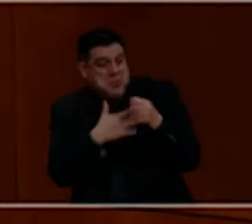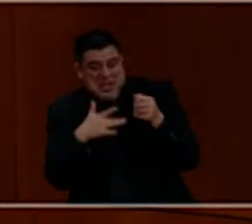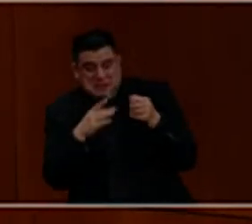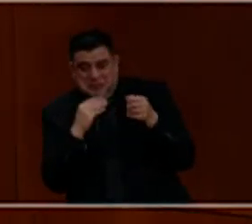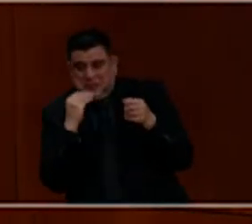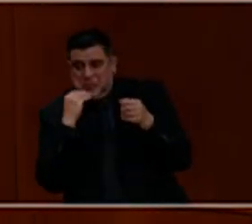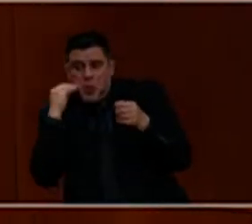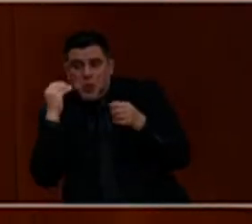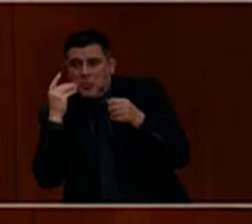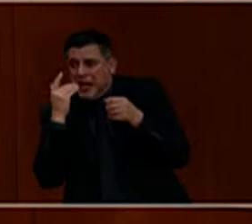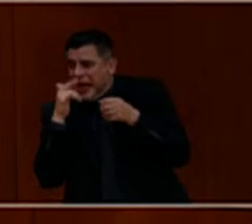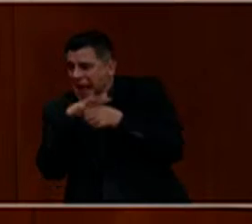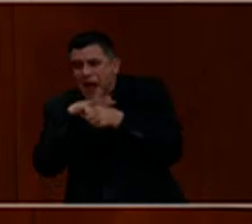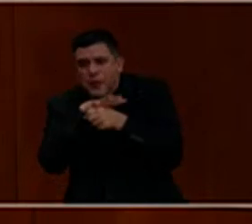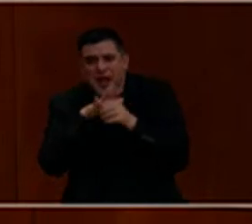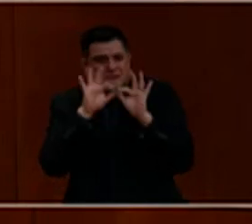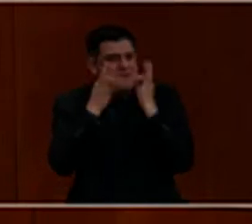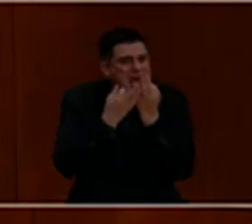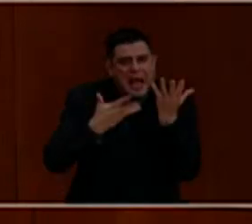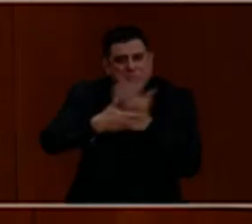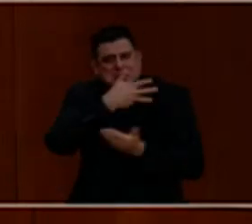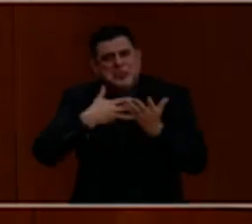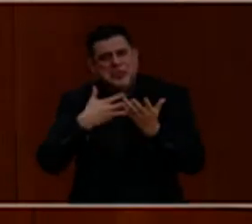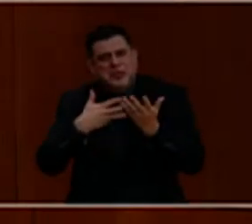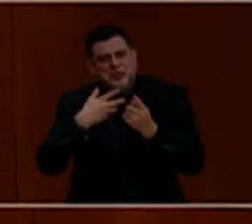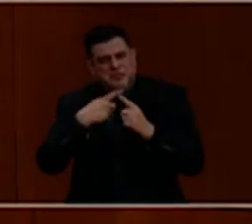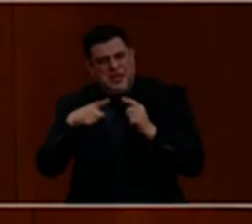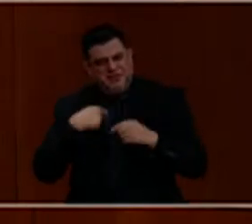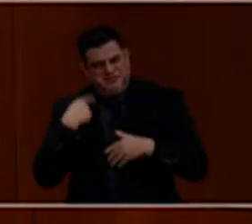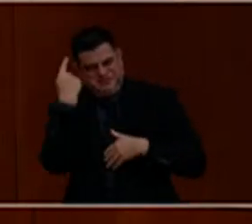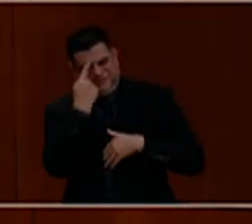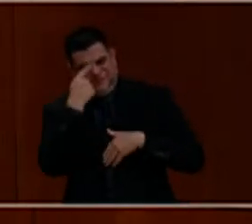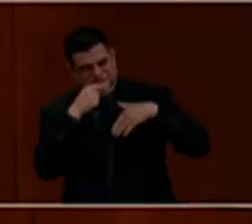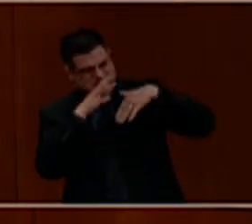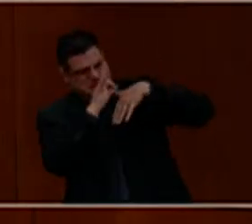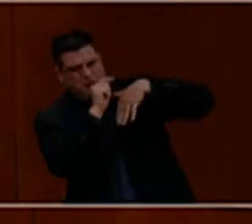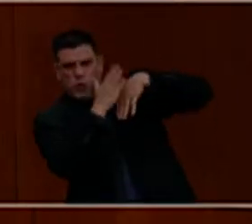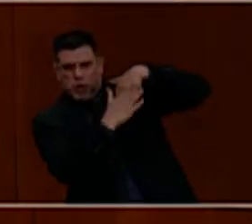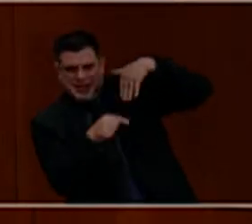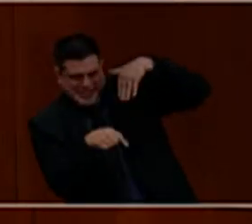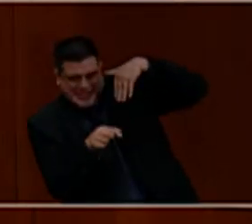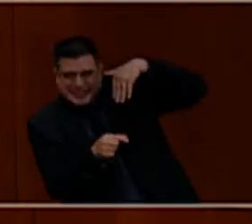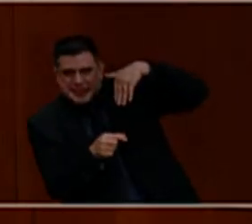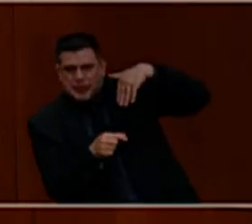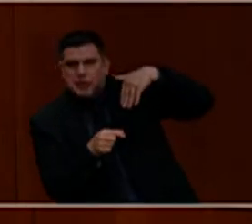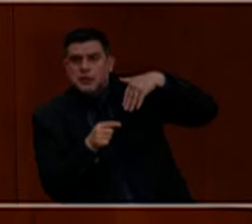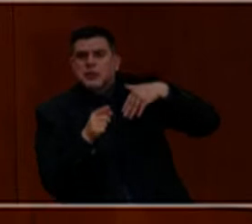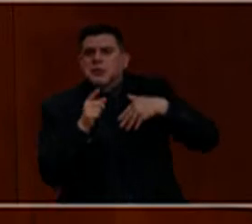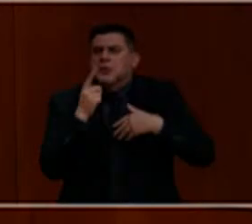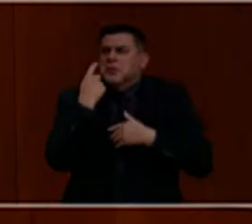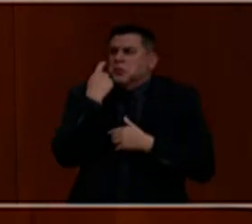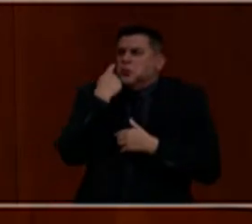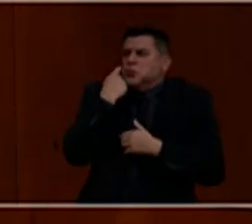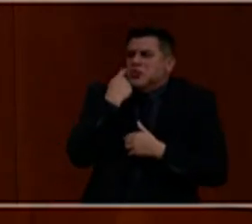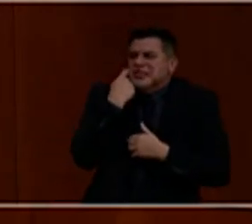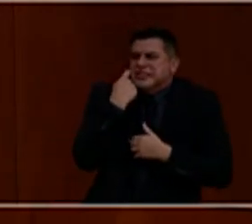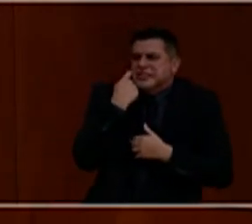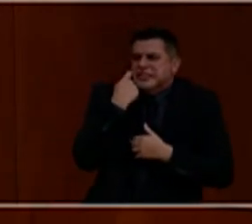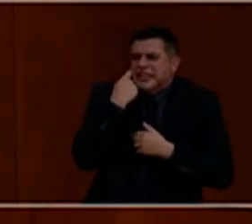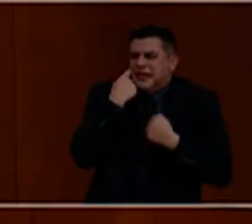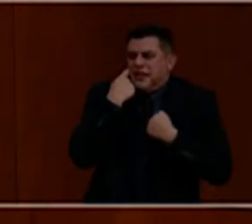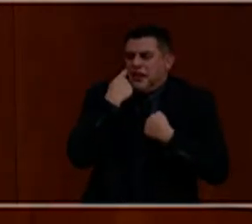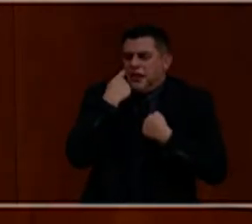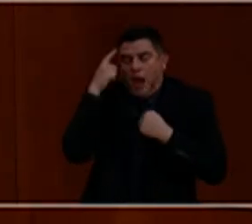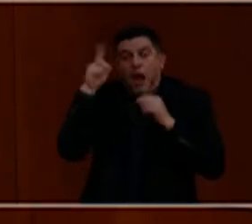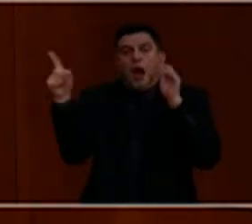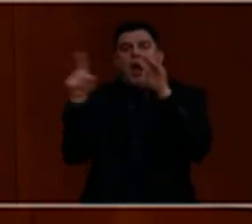family or at work, and so our exposure was fairly limited until I realized the other day that there was a